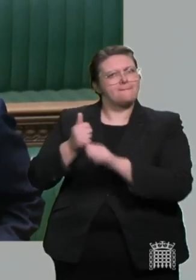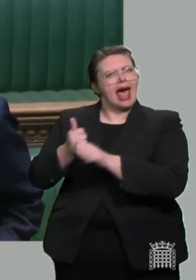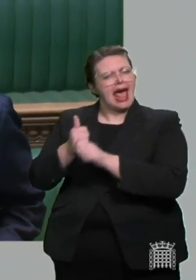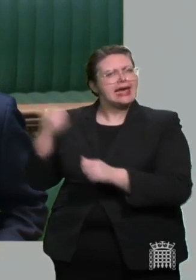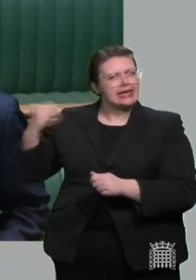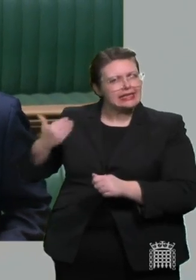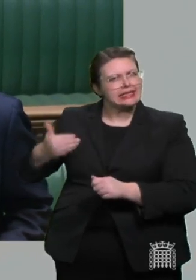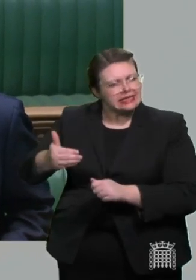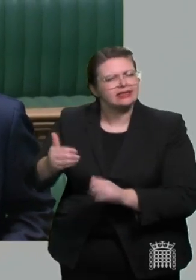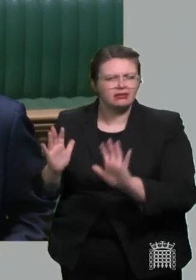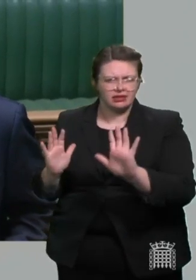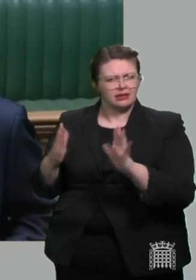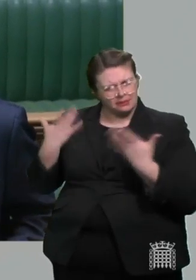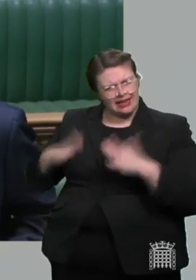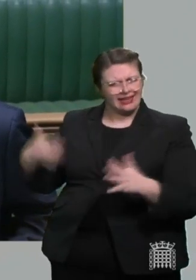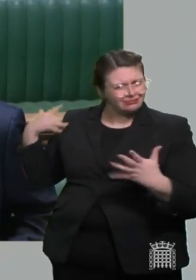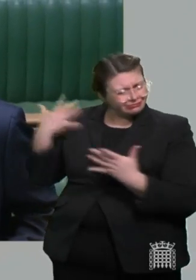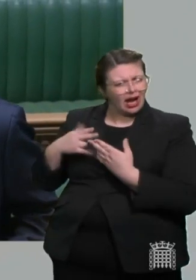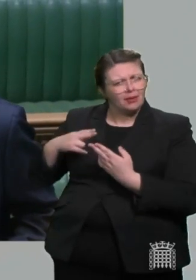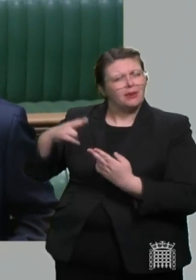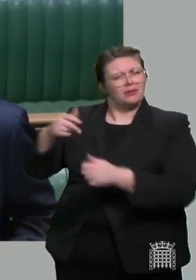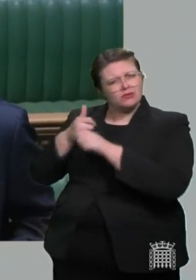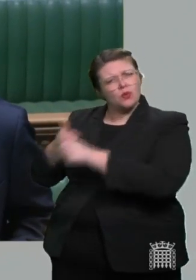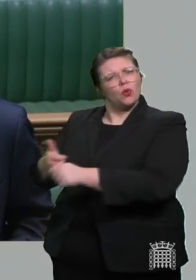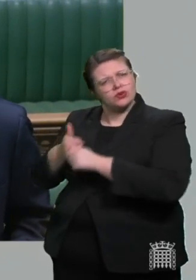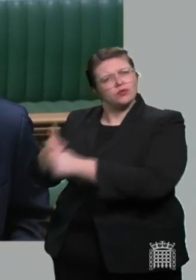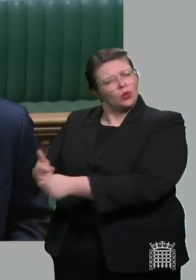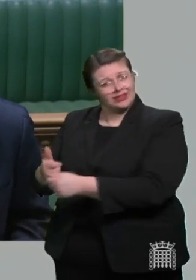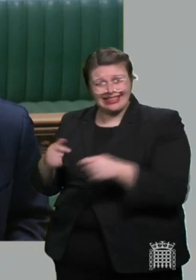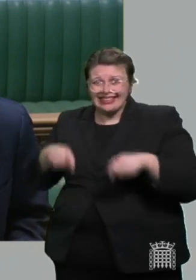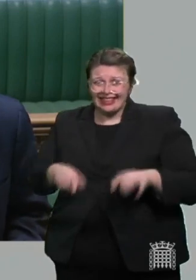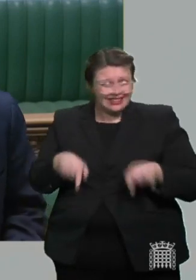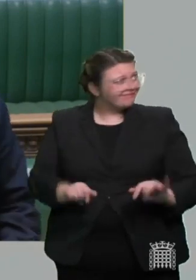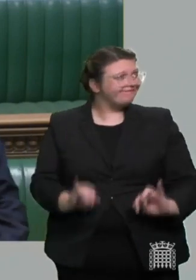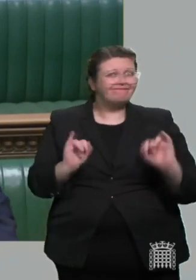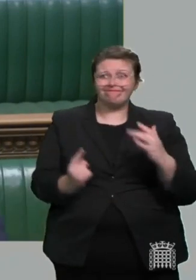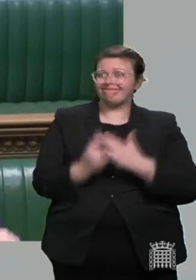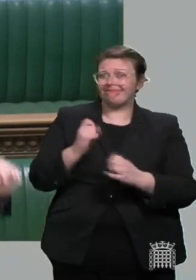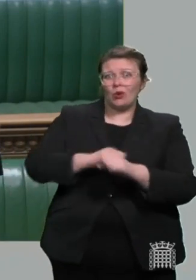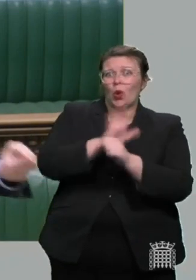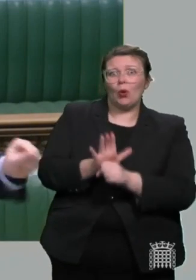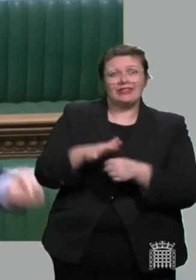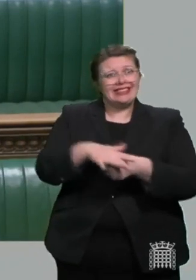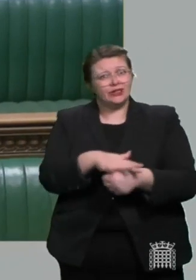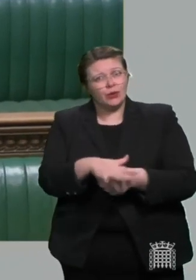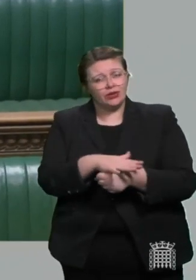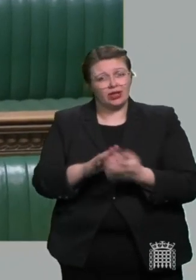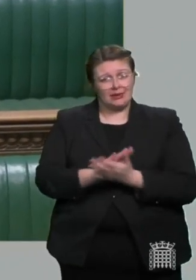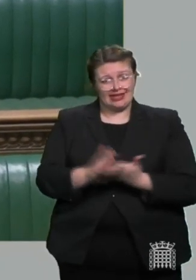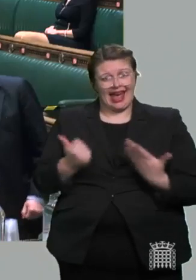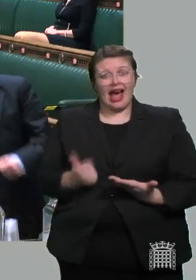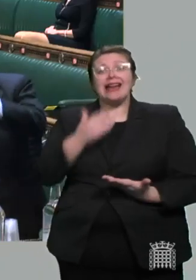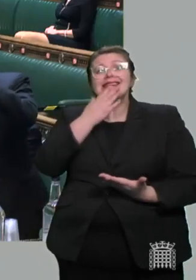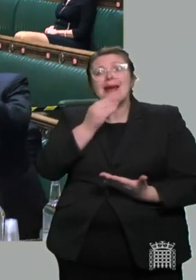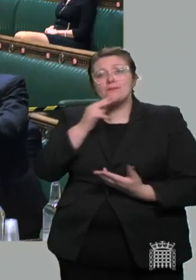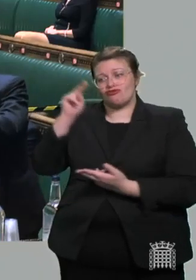I'm sure the people of this country understand, mean that temporarily we must reduce aid spending. But that does not obscure the fact,